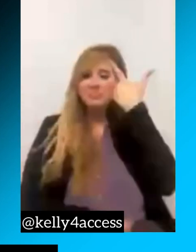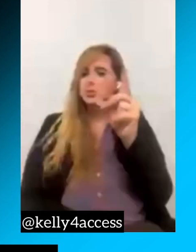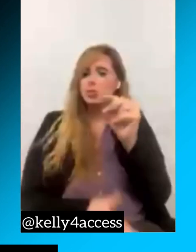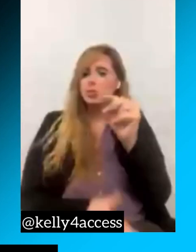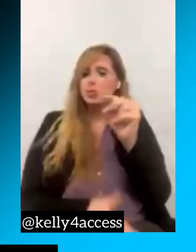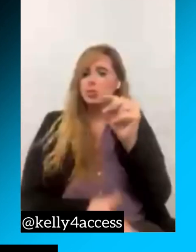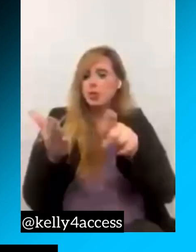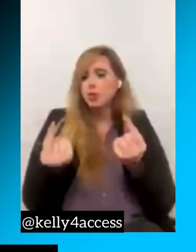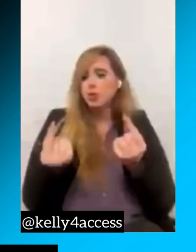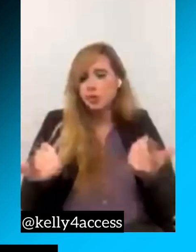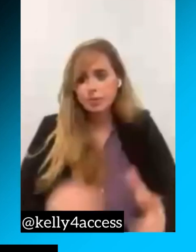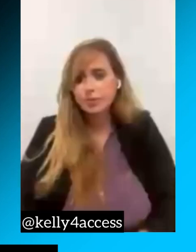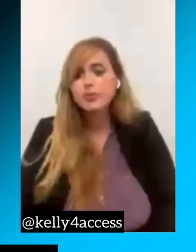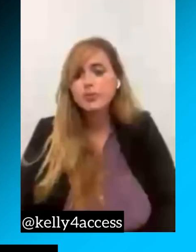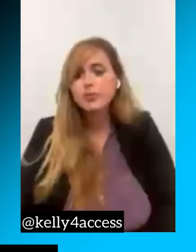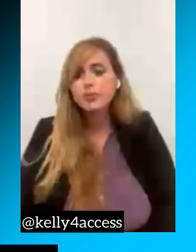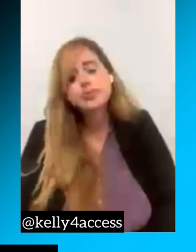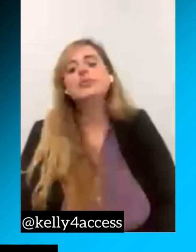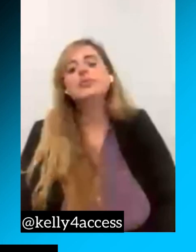support.